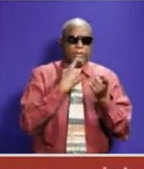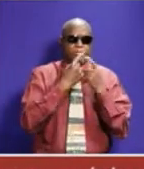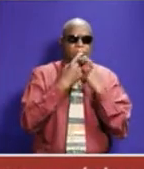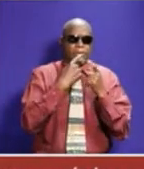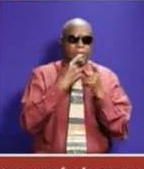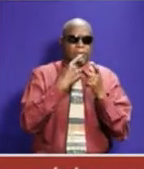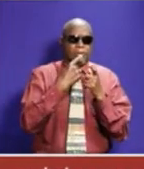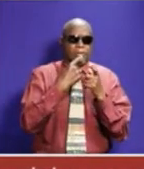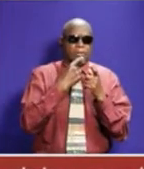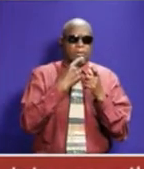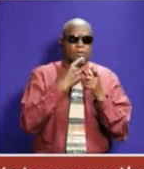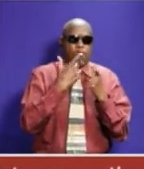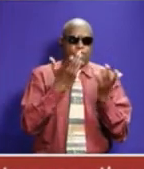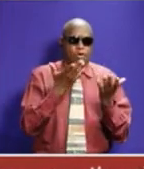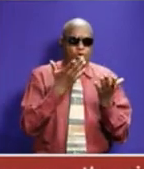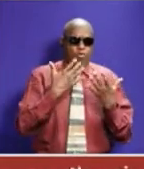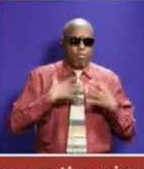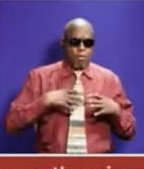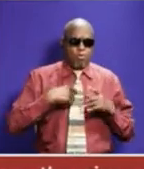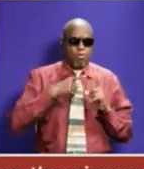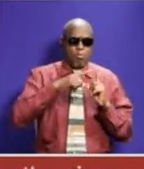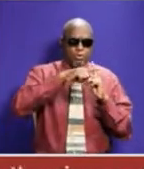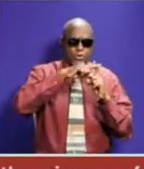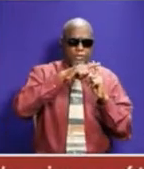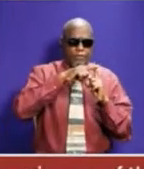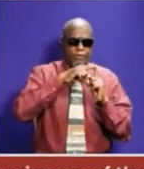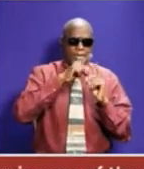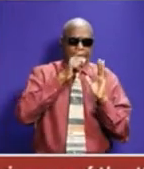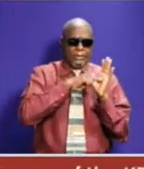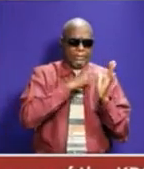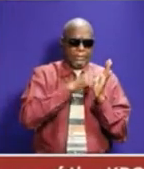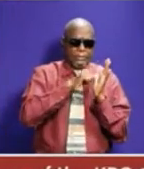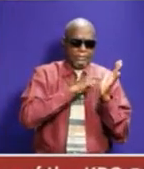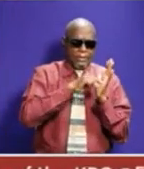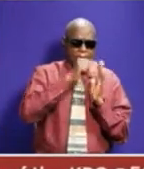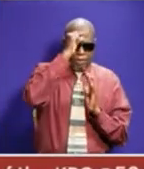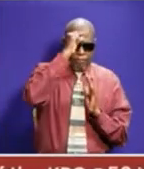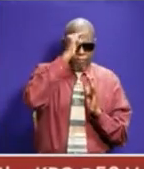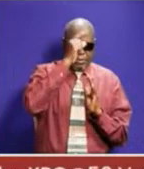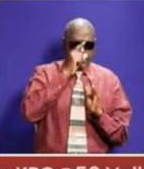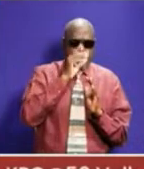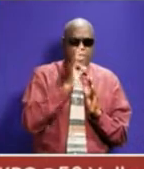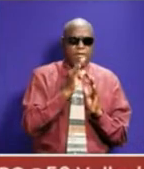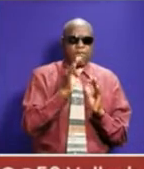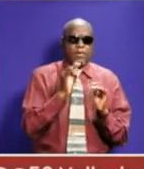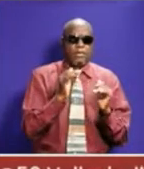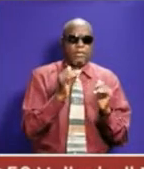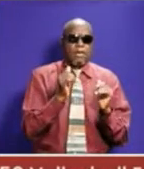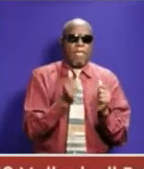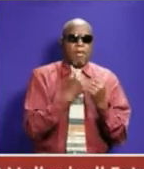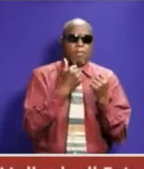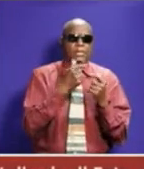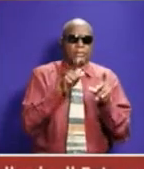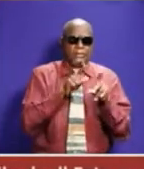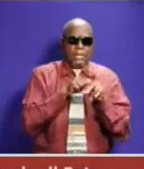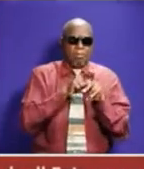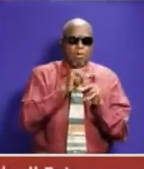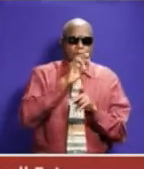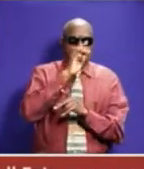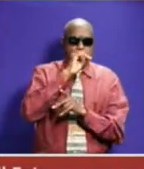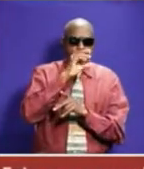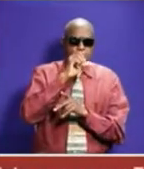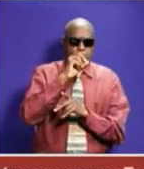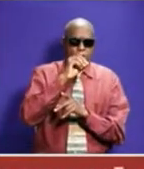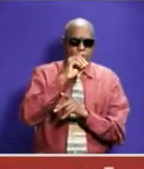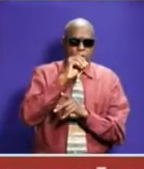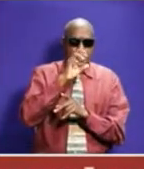in positively criticizing government when need be. And as the moderator said this morning, where we